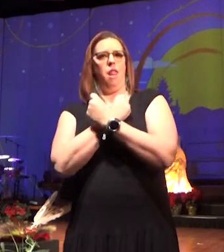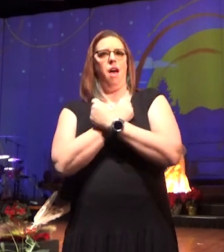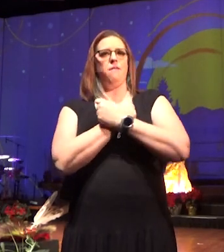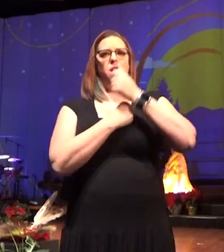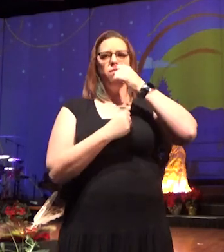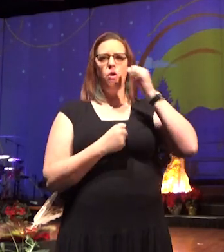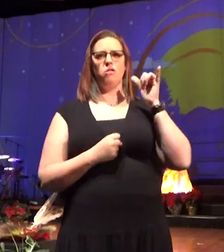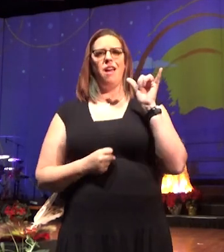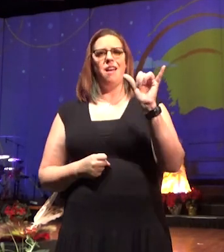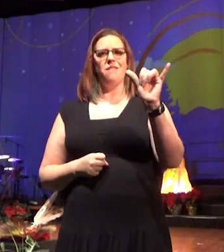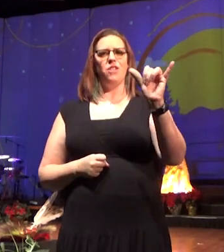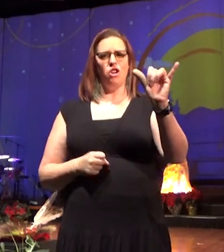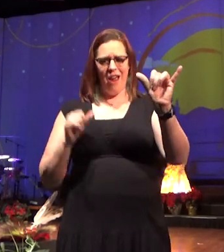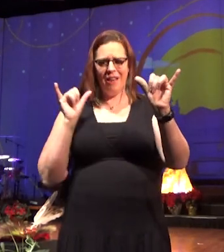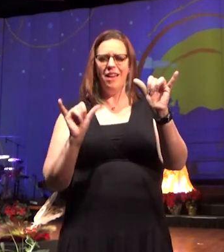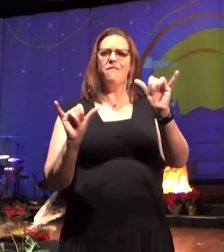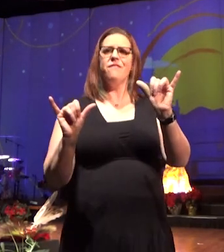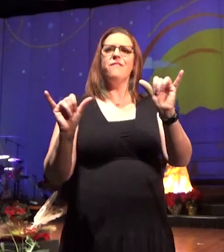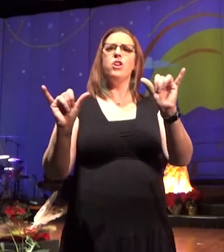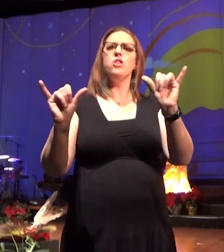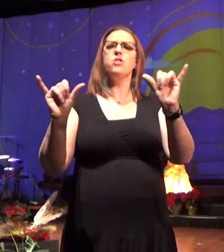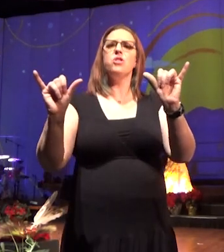forever and ever.